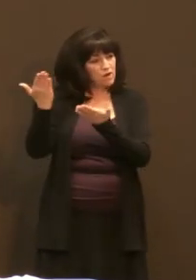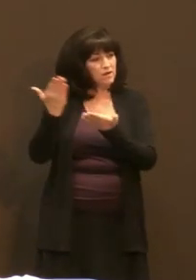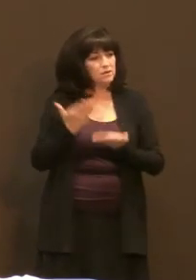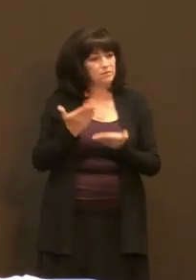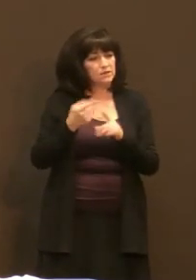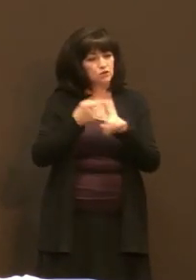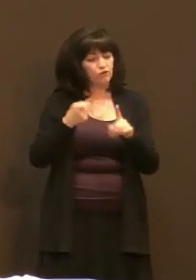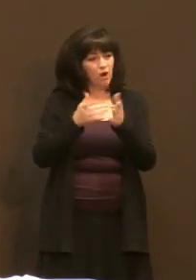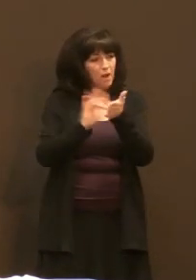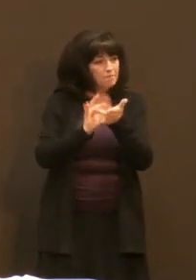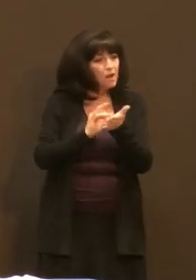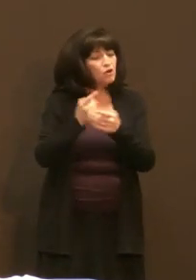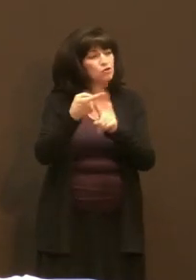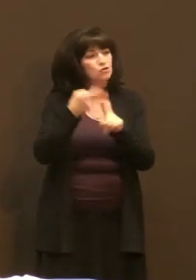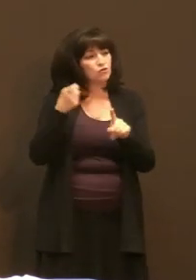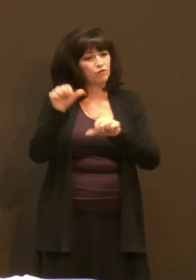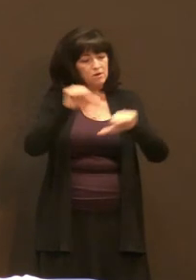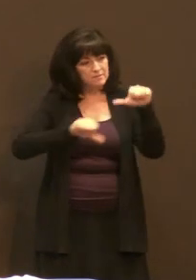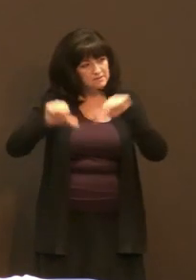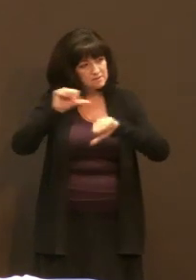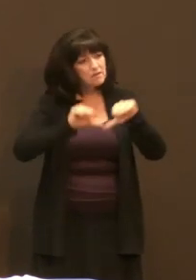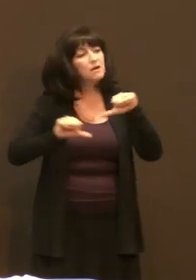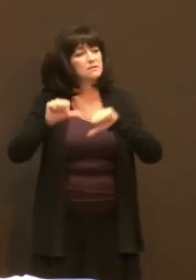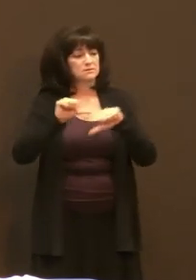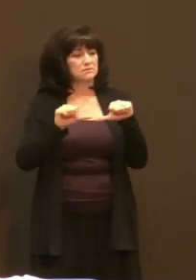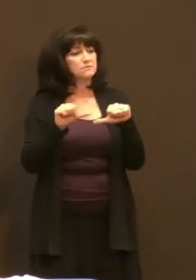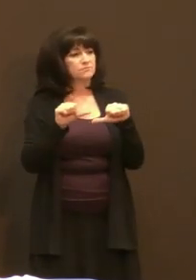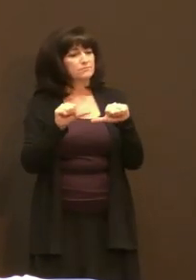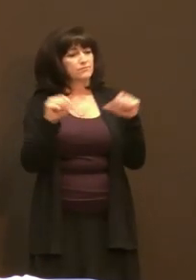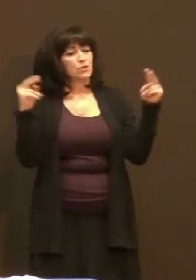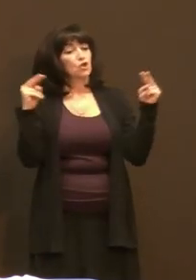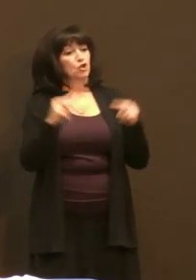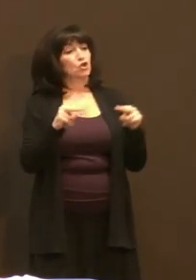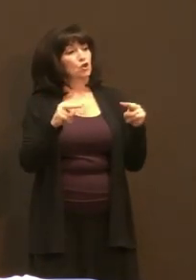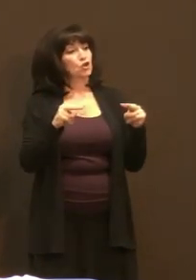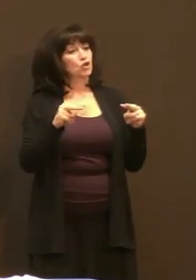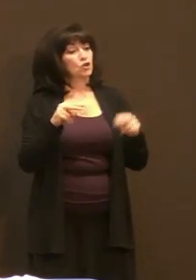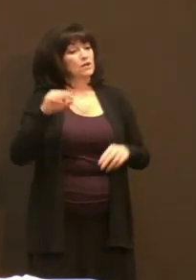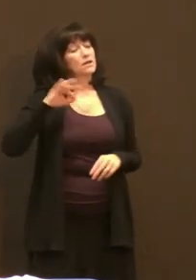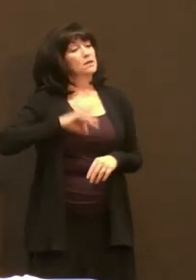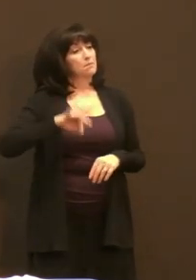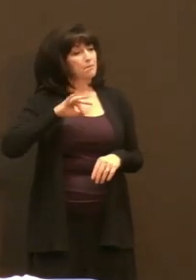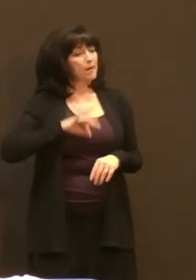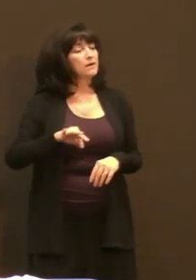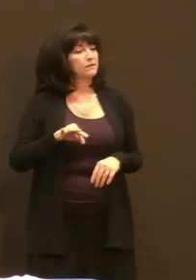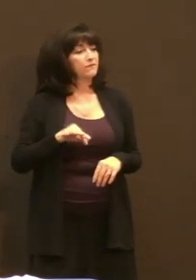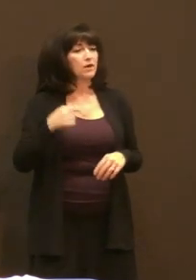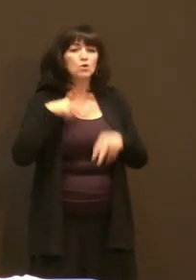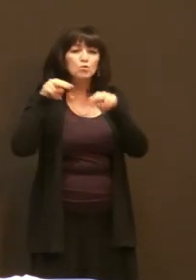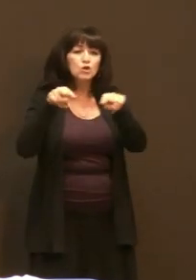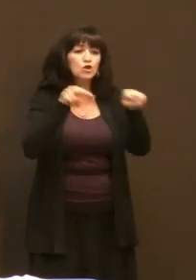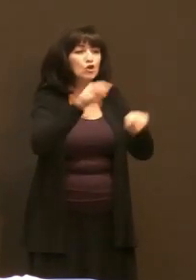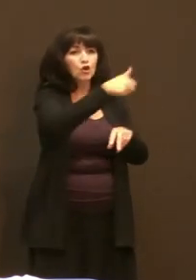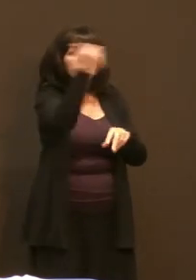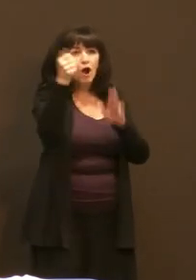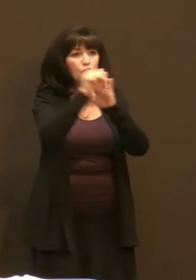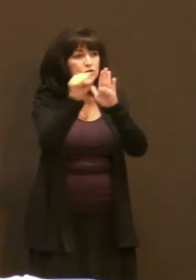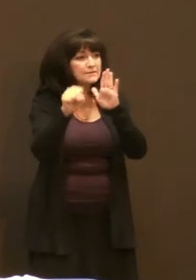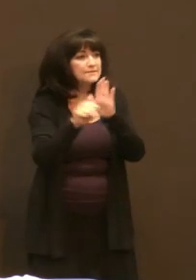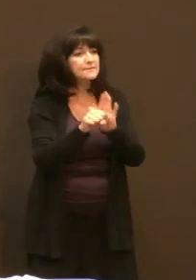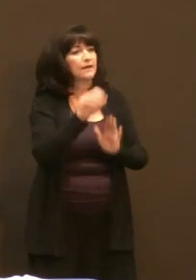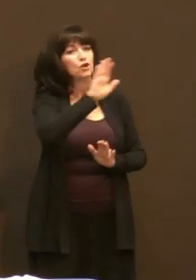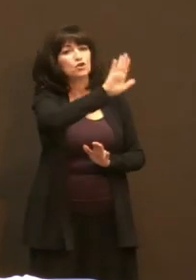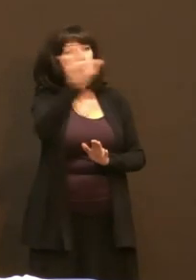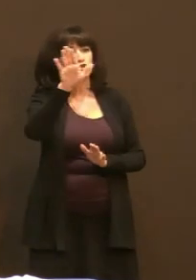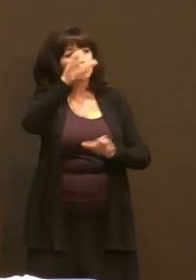was would be a benefit of that is just all those different states and their expertise and the science that